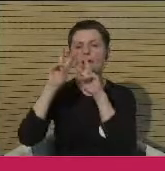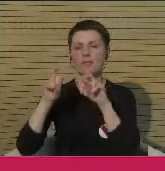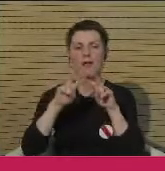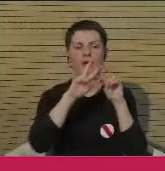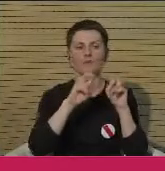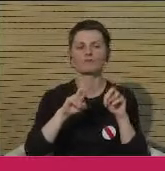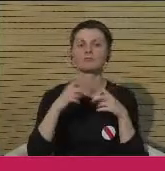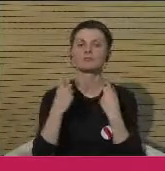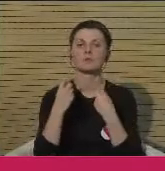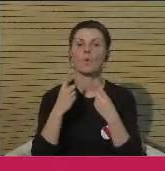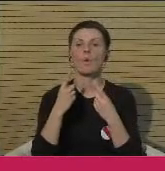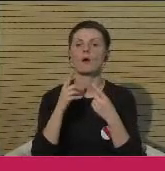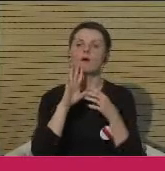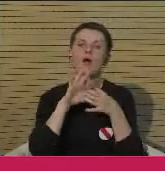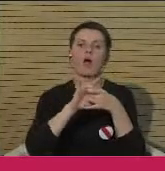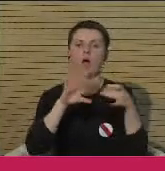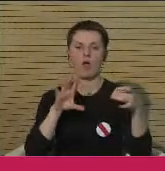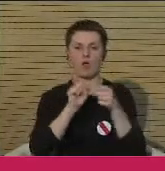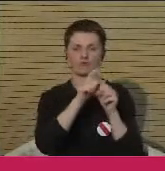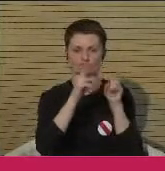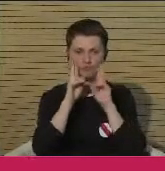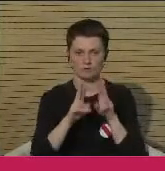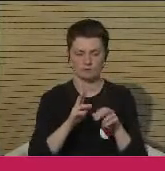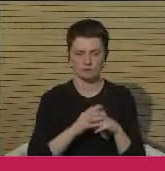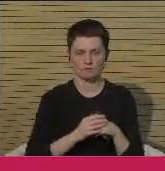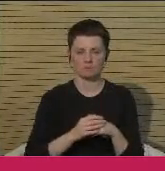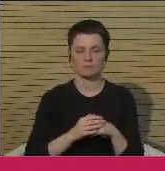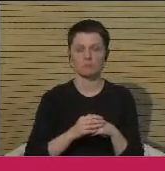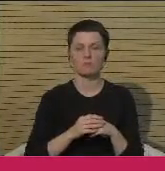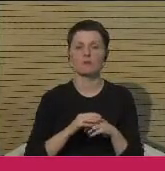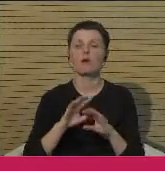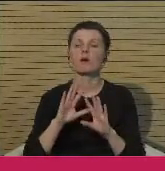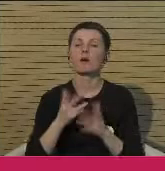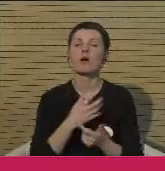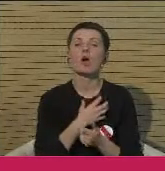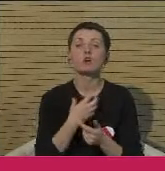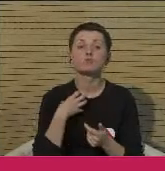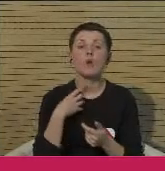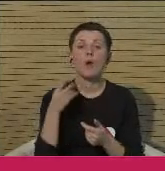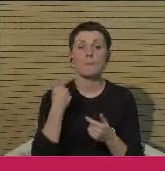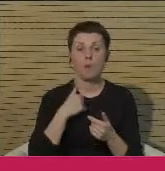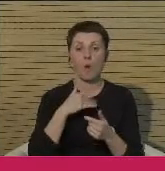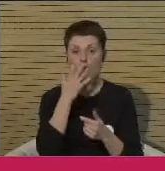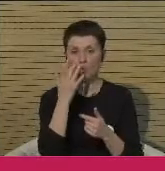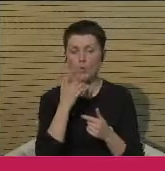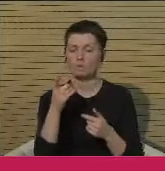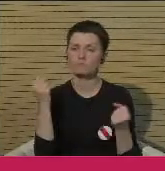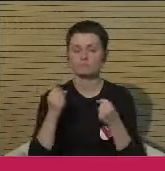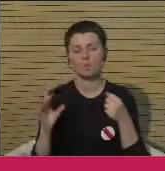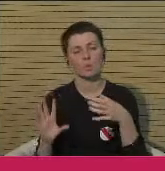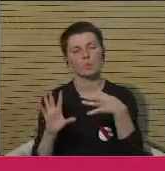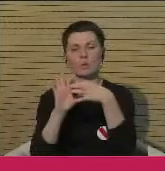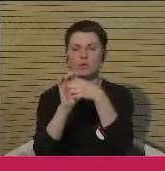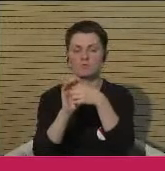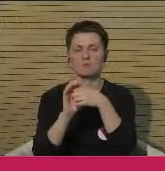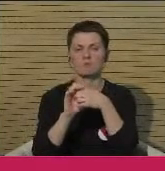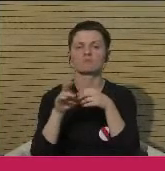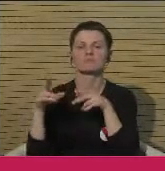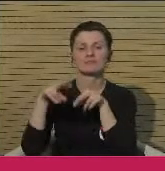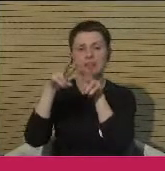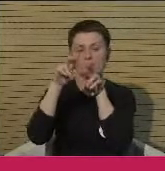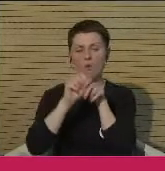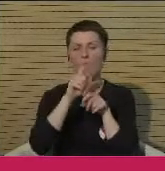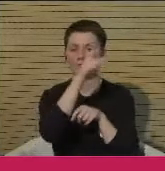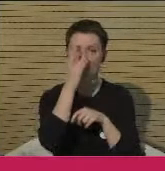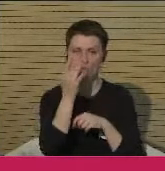we cannot truly analyze the situation out of the context. Economically, Belarus is far